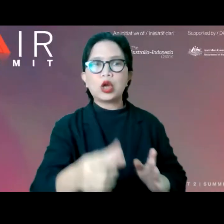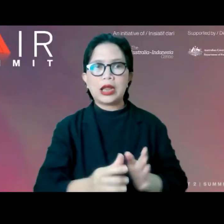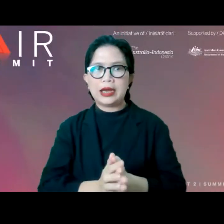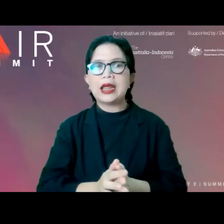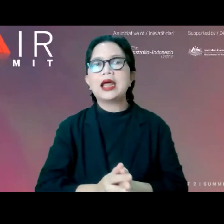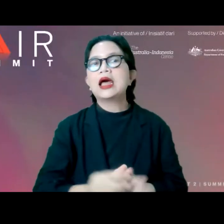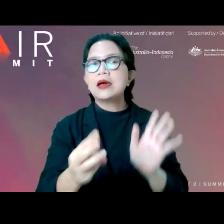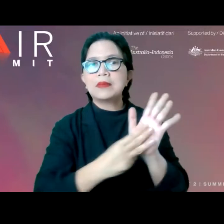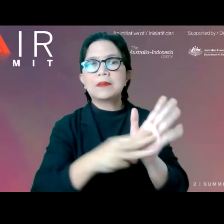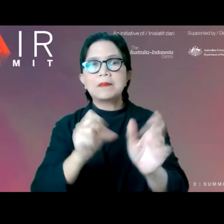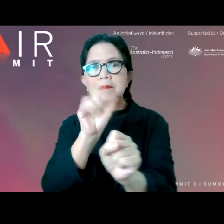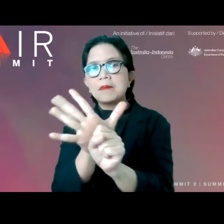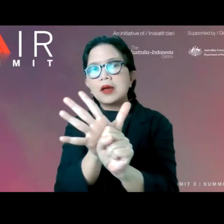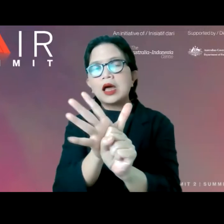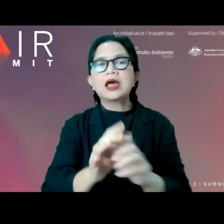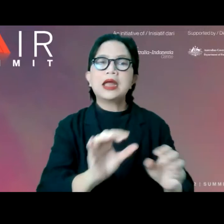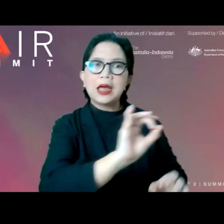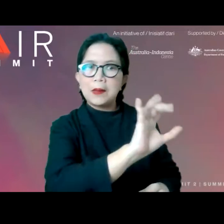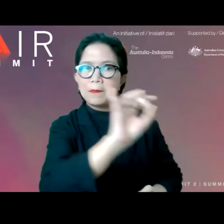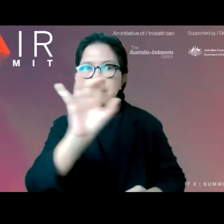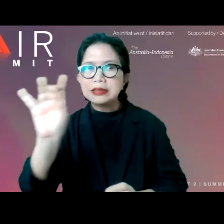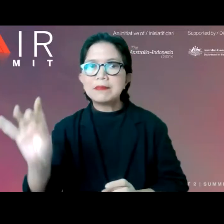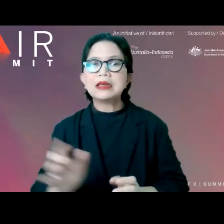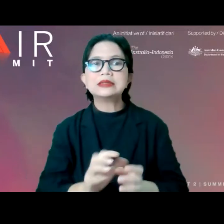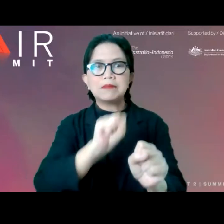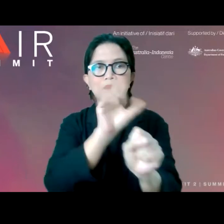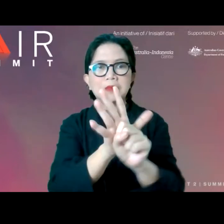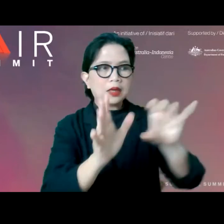between different provinces and how they were effectively or